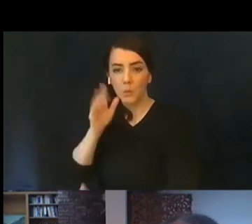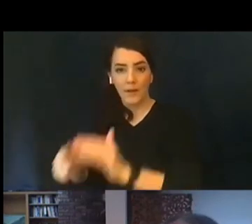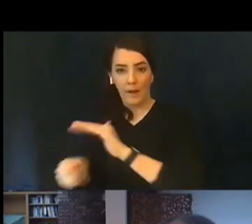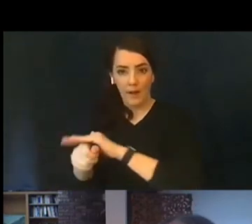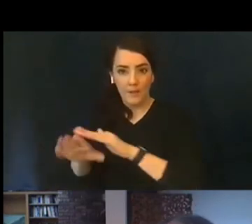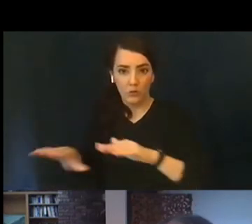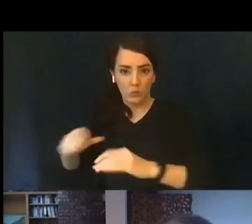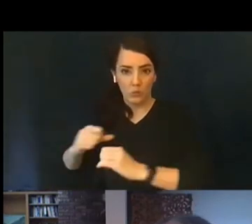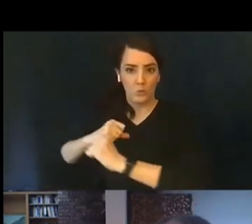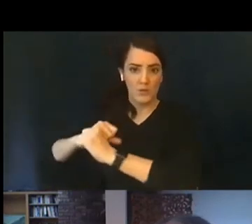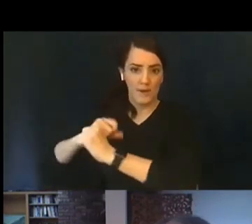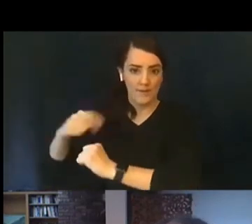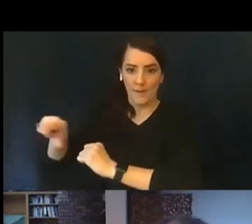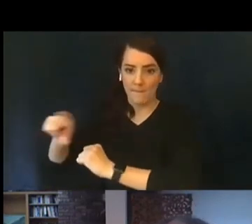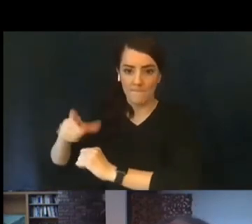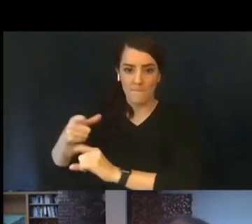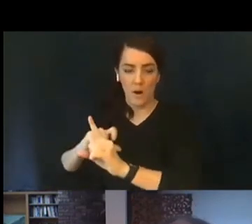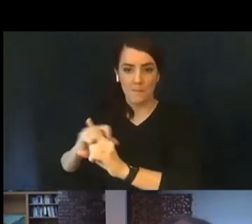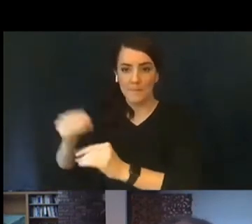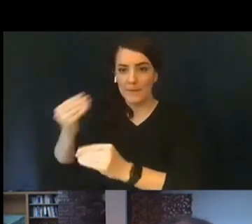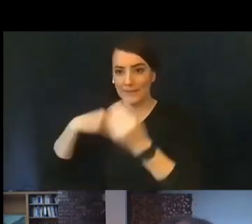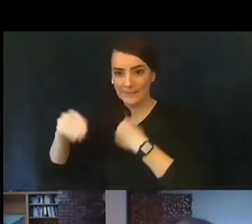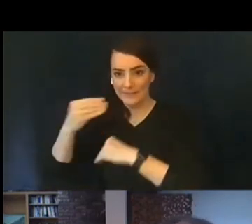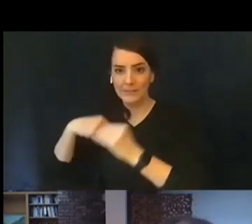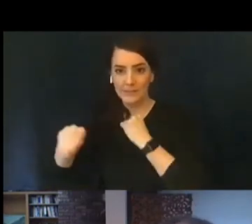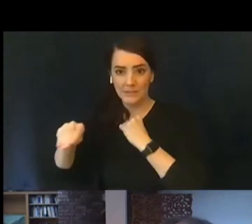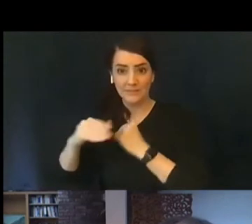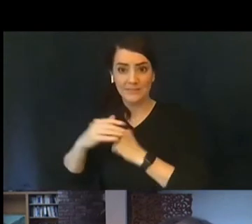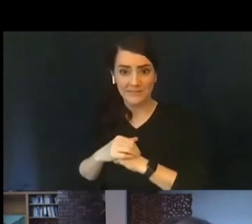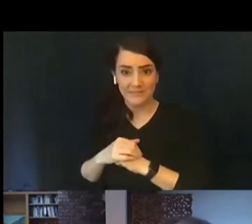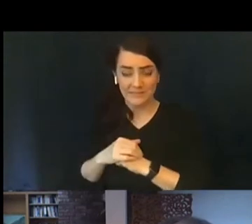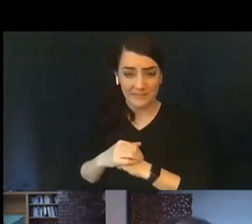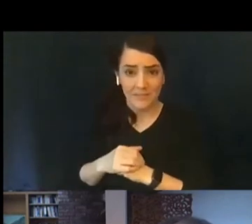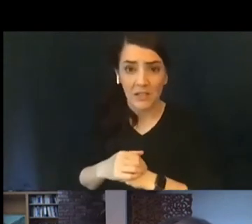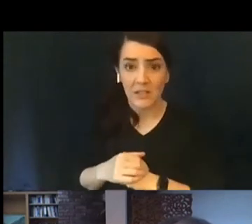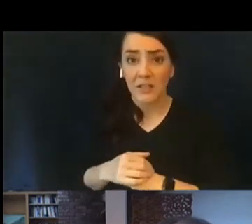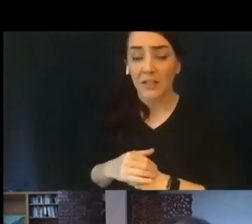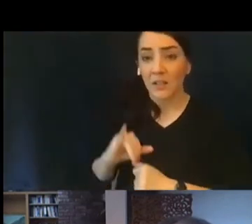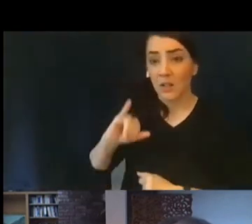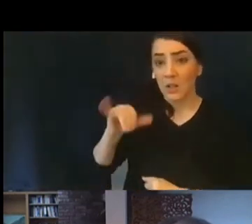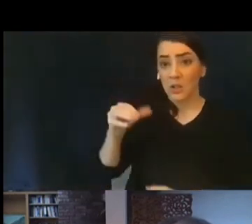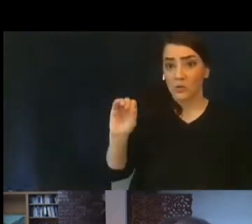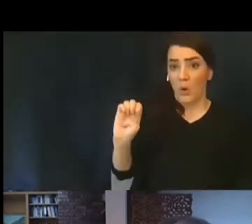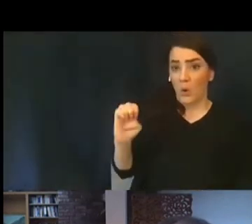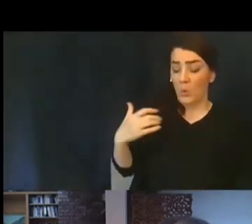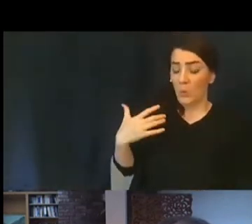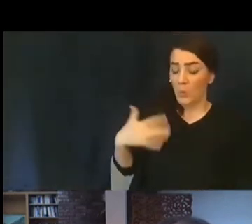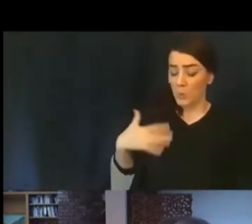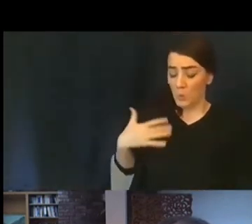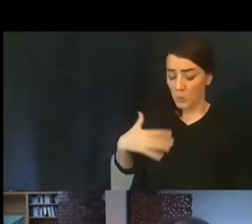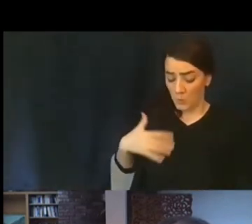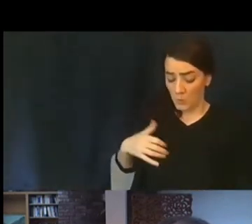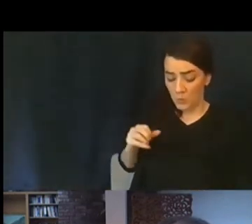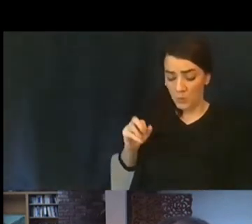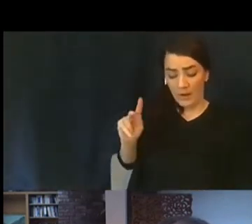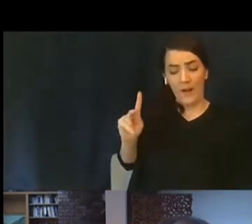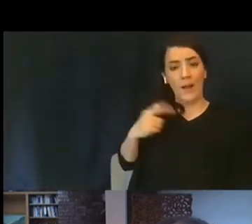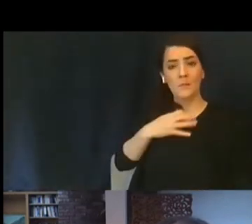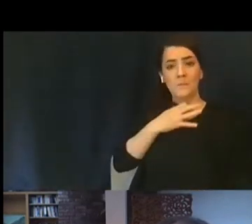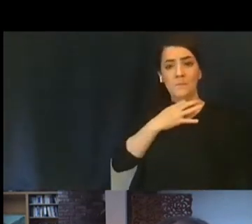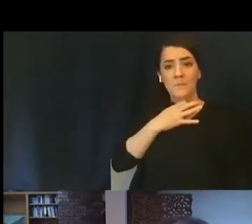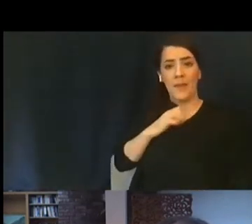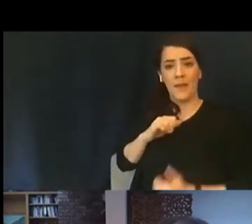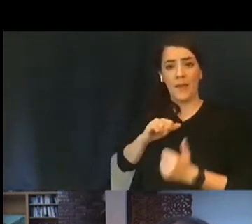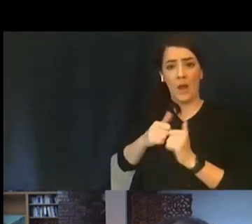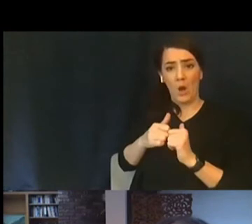Uh, there's another question. Um, how does the Ukrainian community practice solidarity with other victimized people, including, uh, Jews and